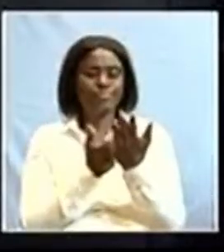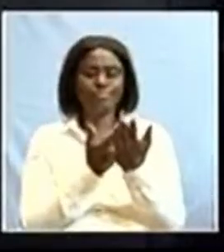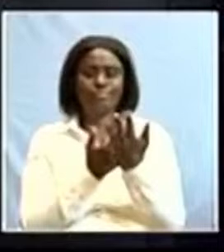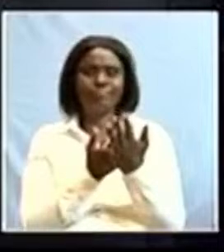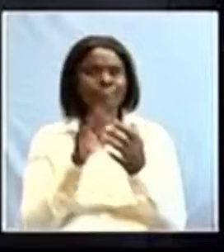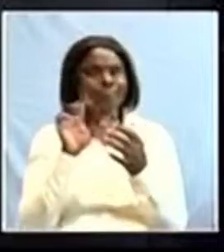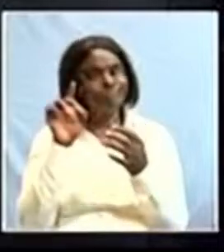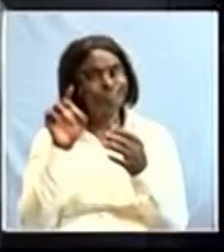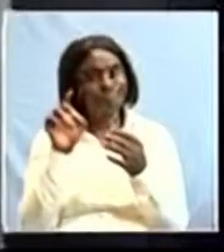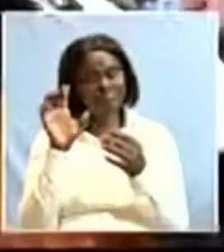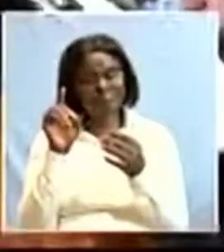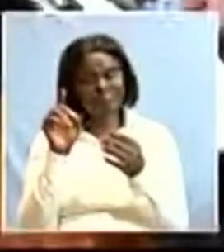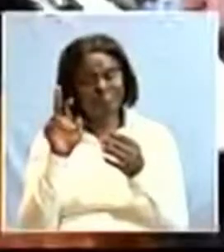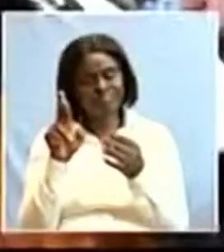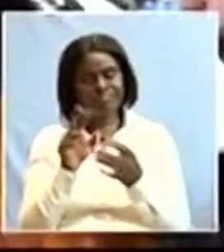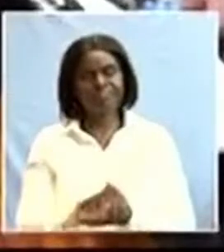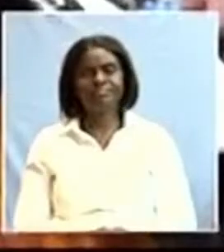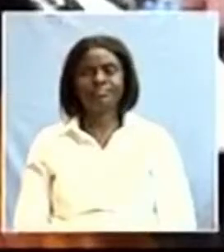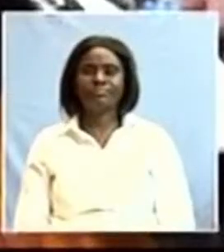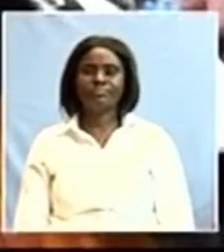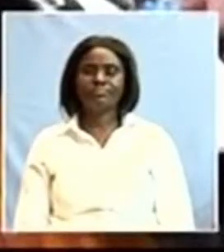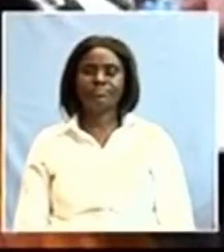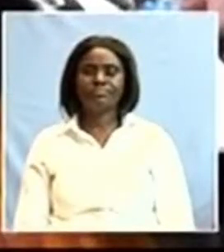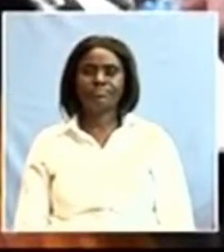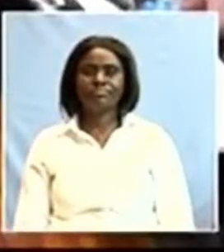Doc. Honorable Munda.